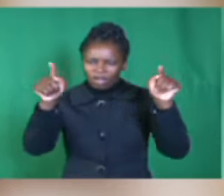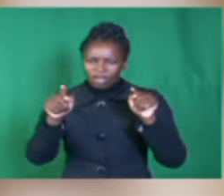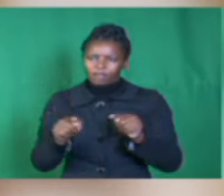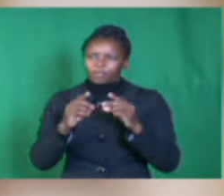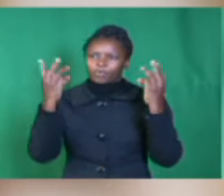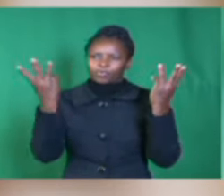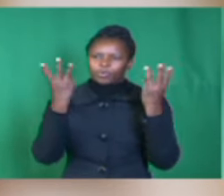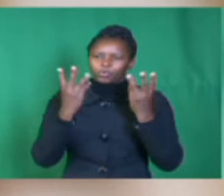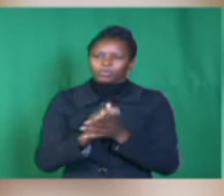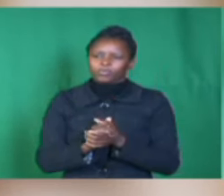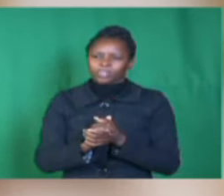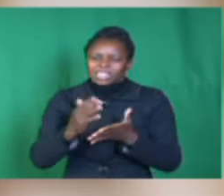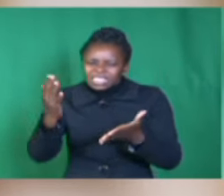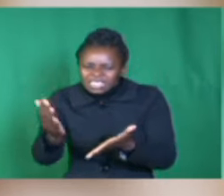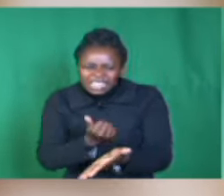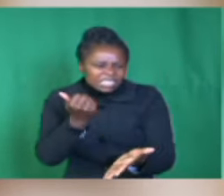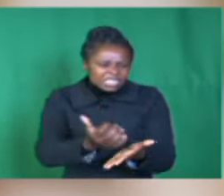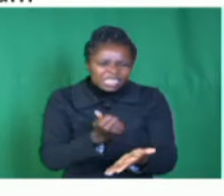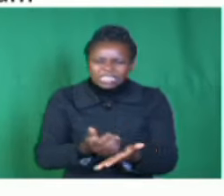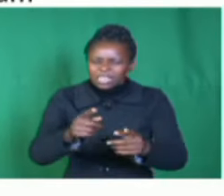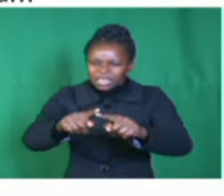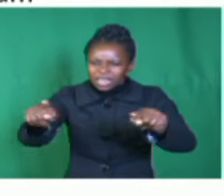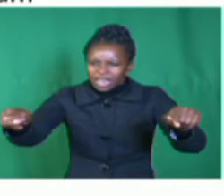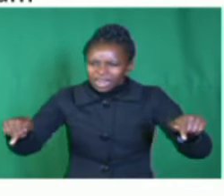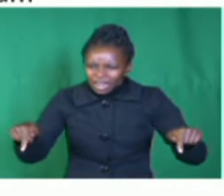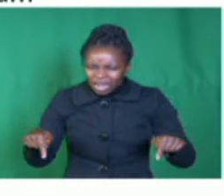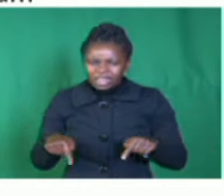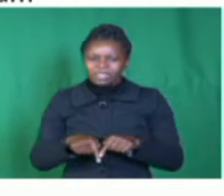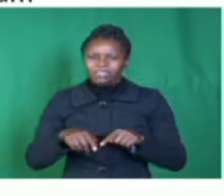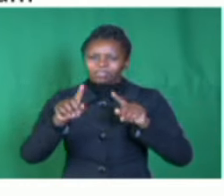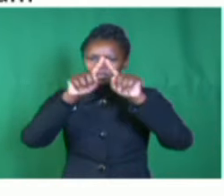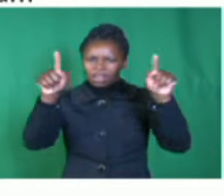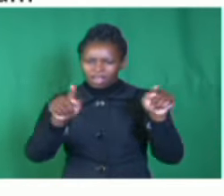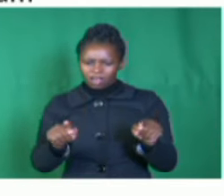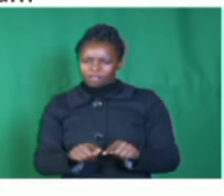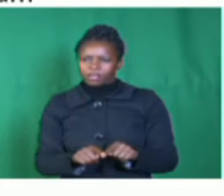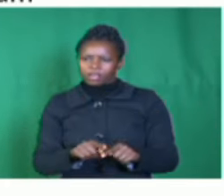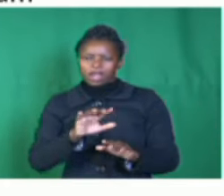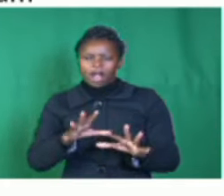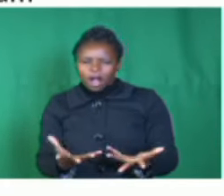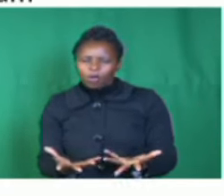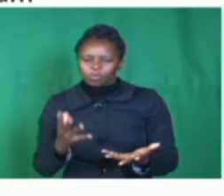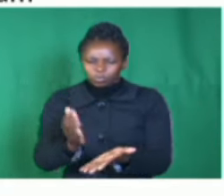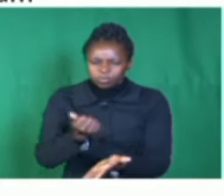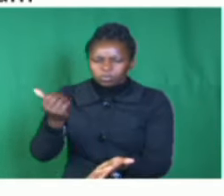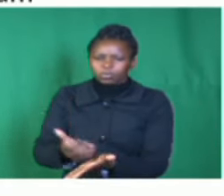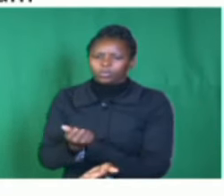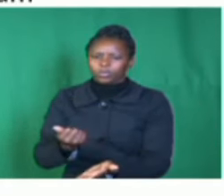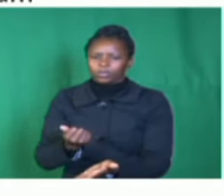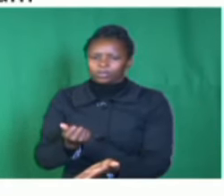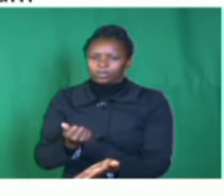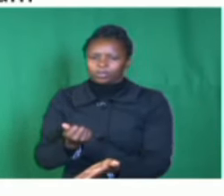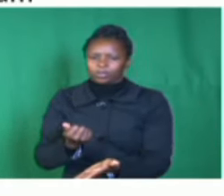a lot of land from African people. They took a lot of land. They did this by making them to sign